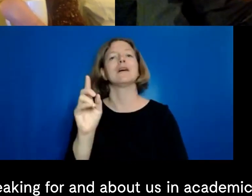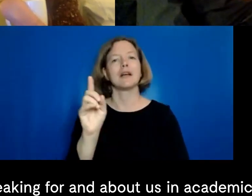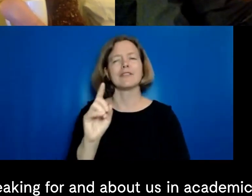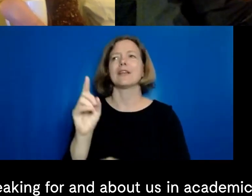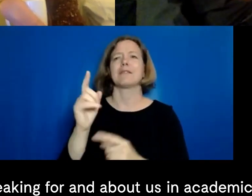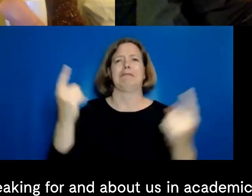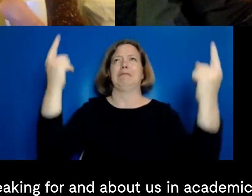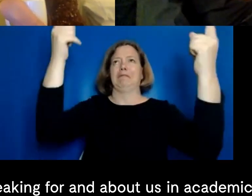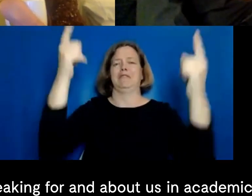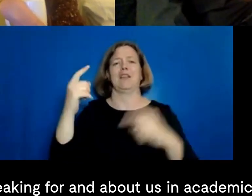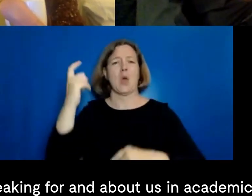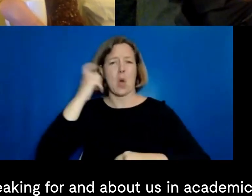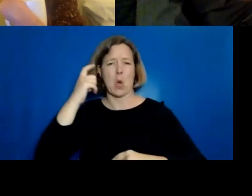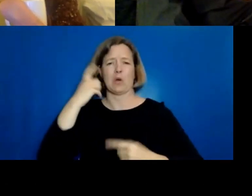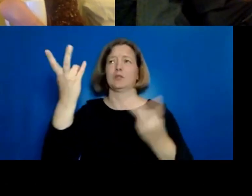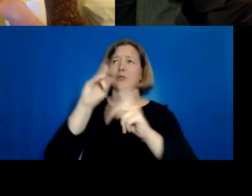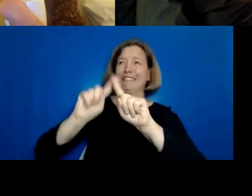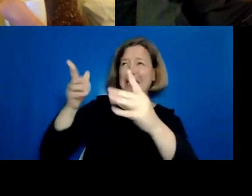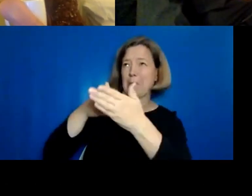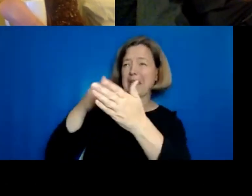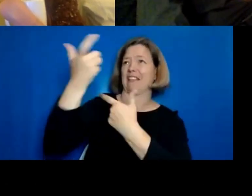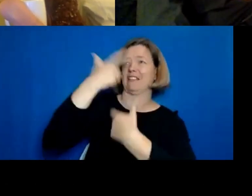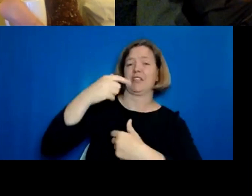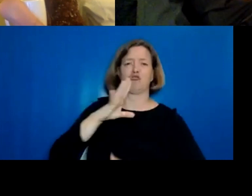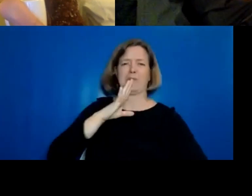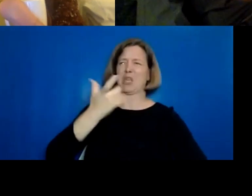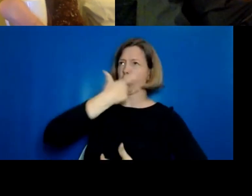in academic and artistic contexts.